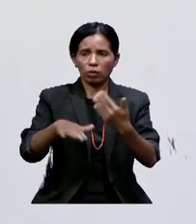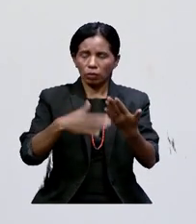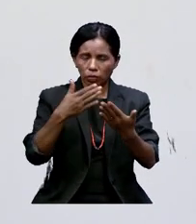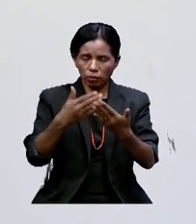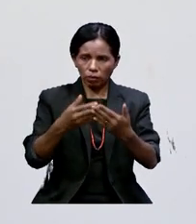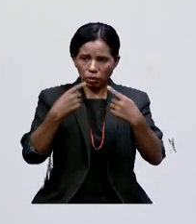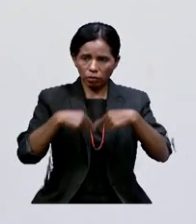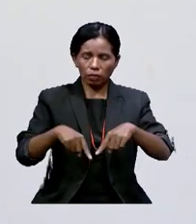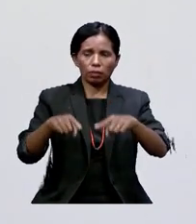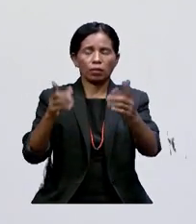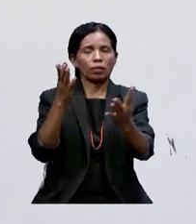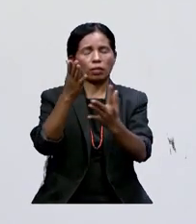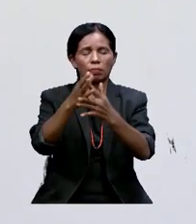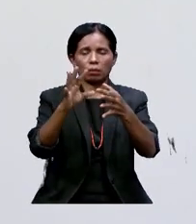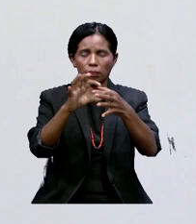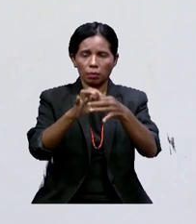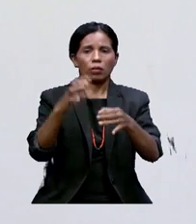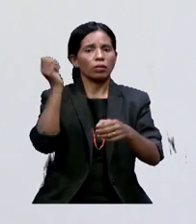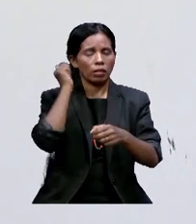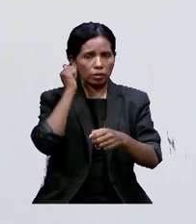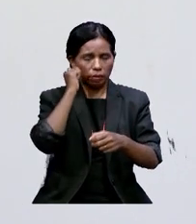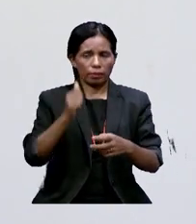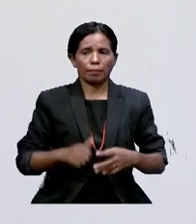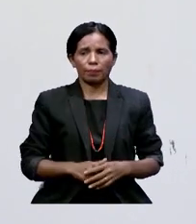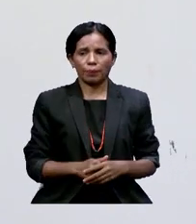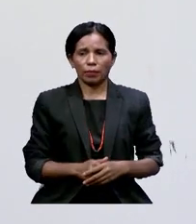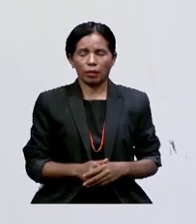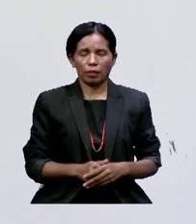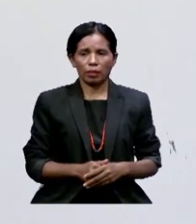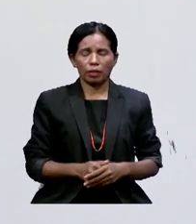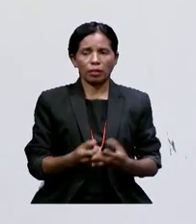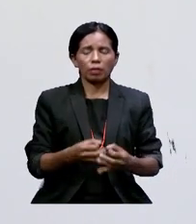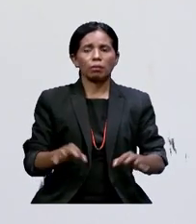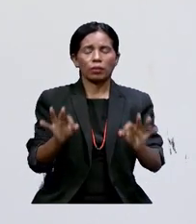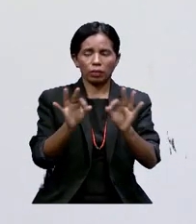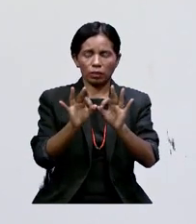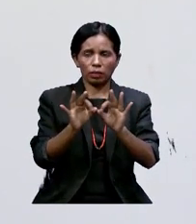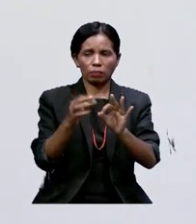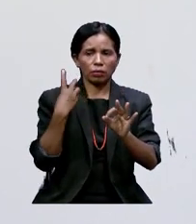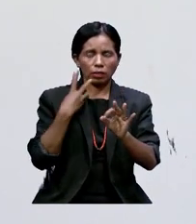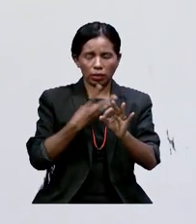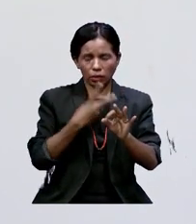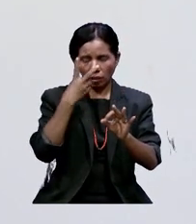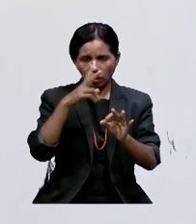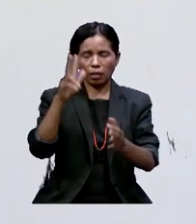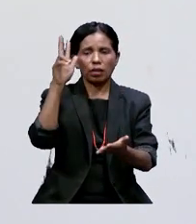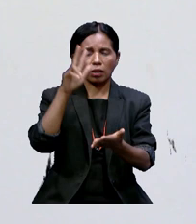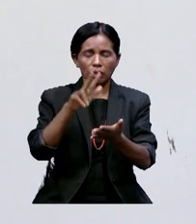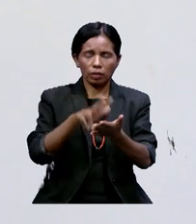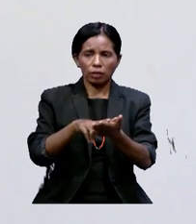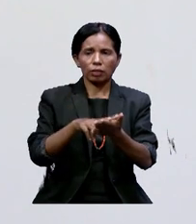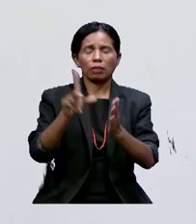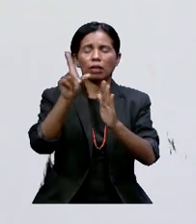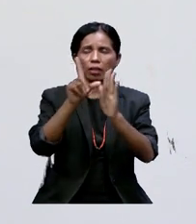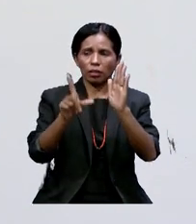ongoing once become a full member of ASEAN. In particular, your role to ratify the